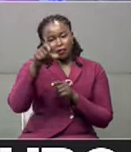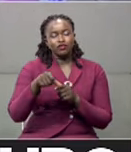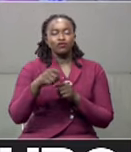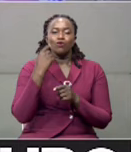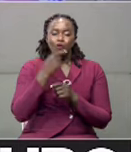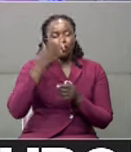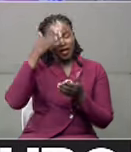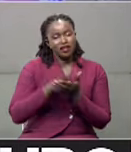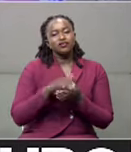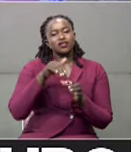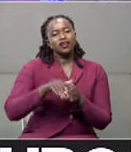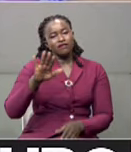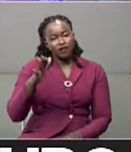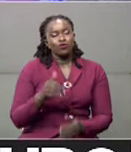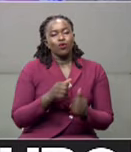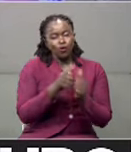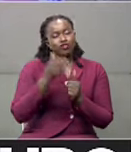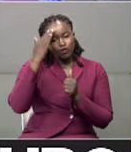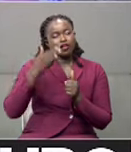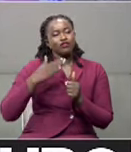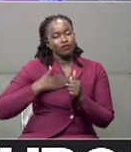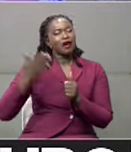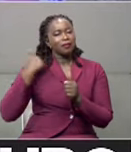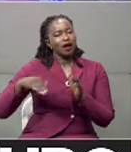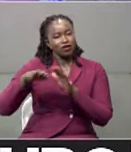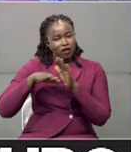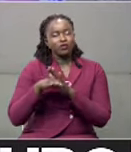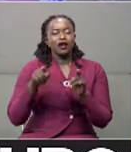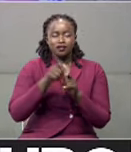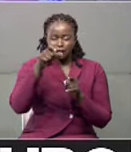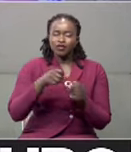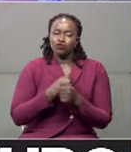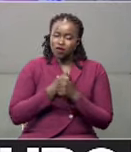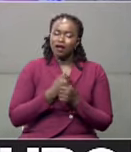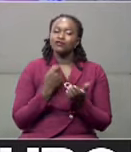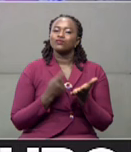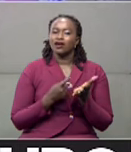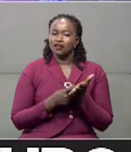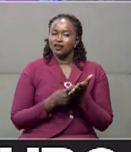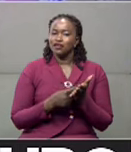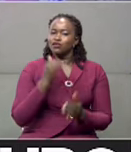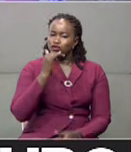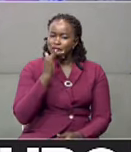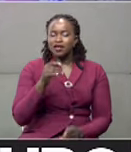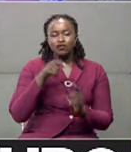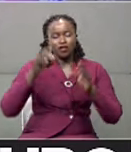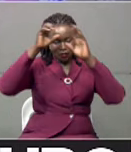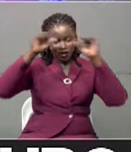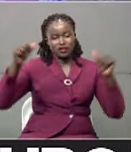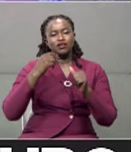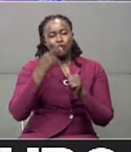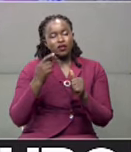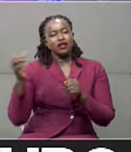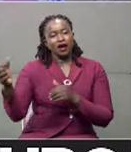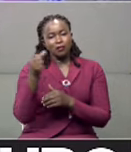fairness, with knowledge of my background as a patriot, to speak to the president, who is the appointing